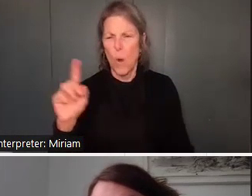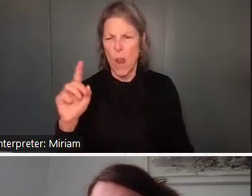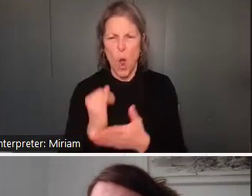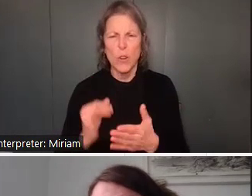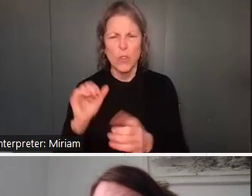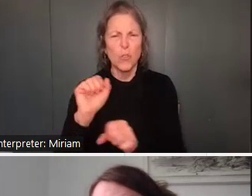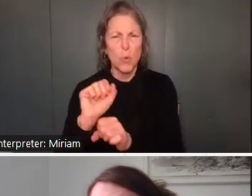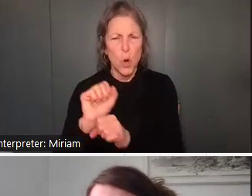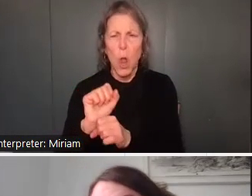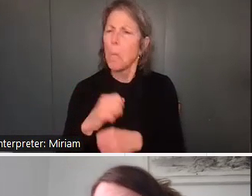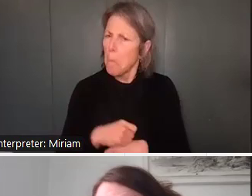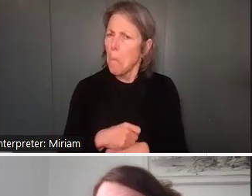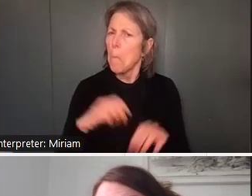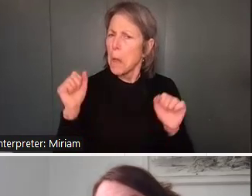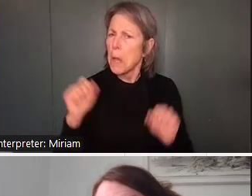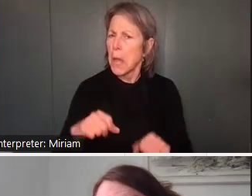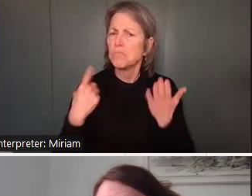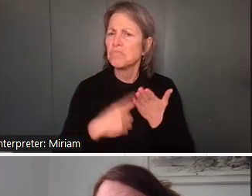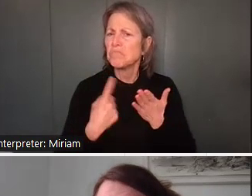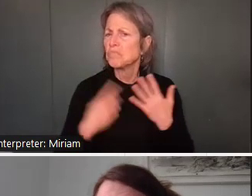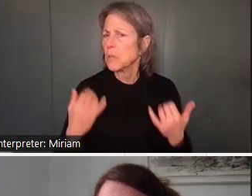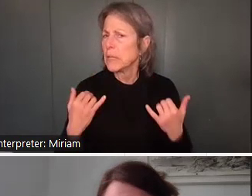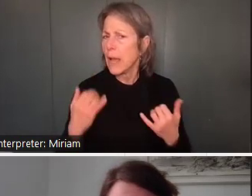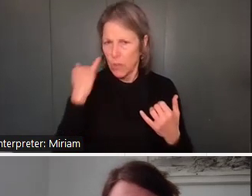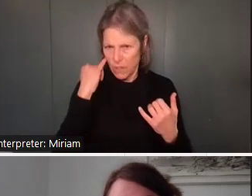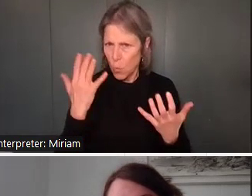that's definitely something we can open up to discussion right now.